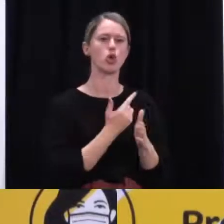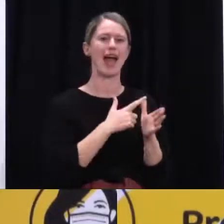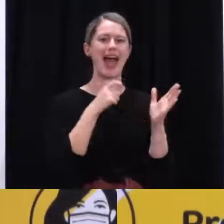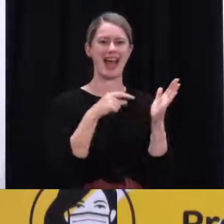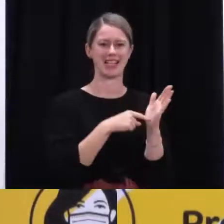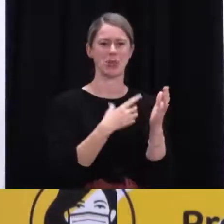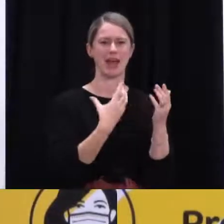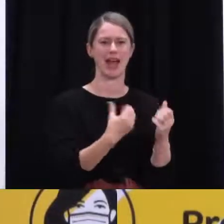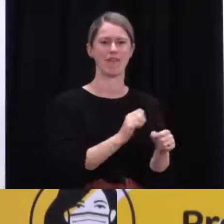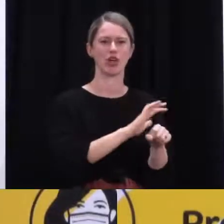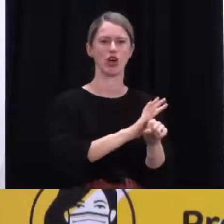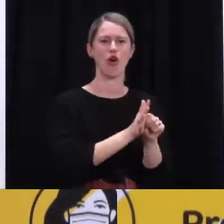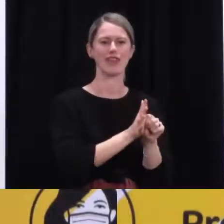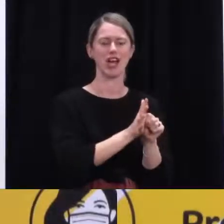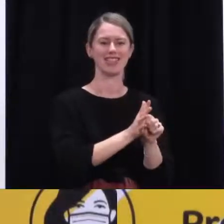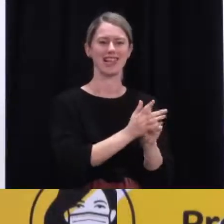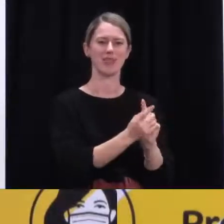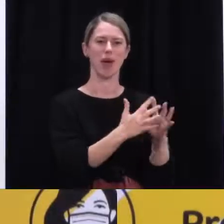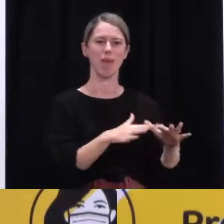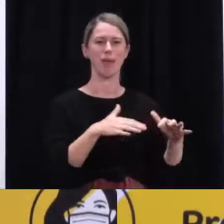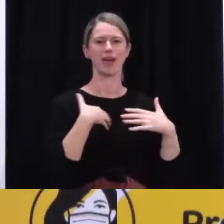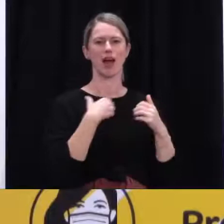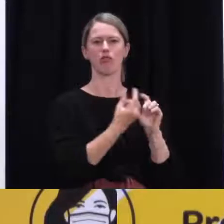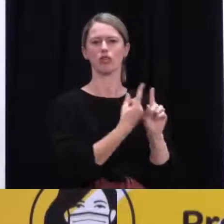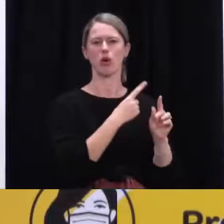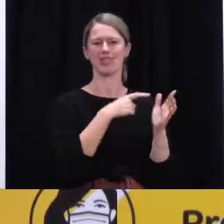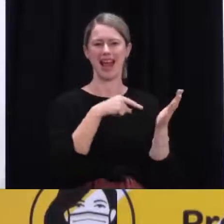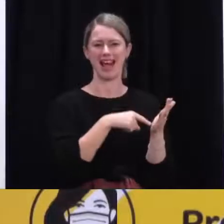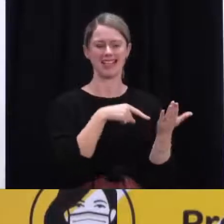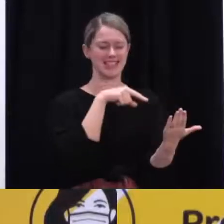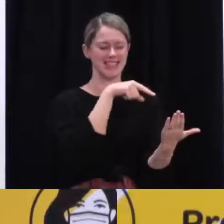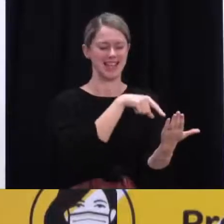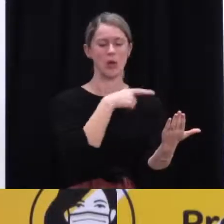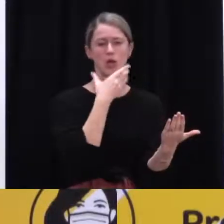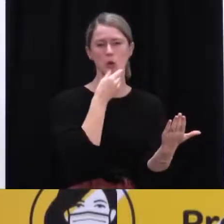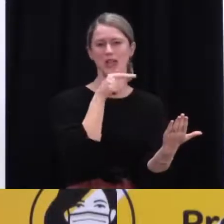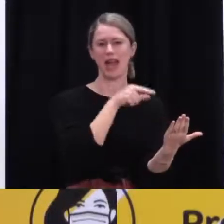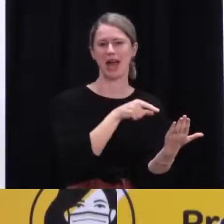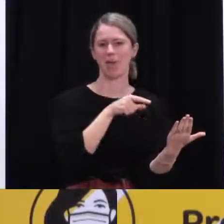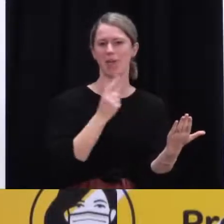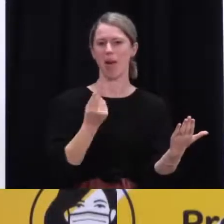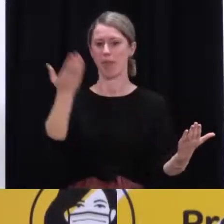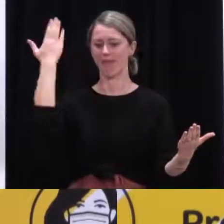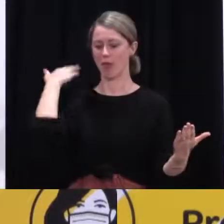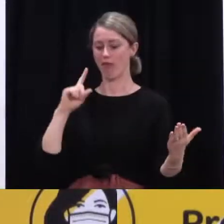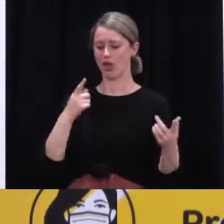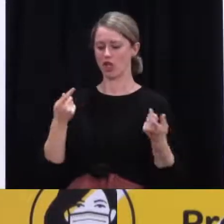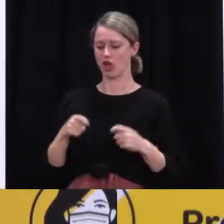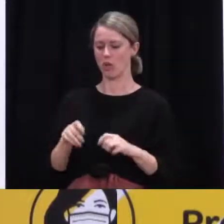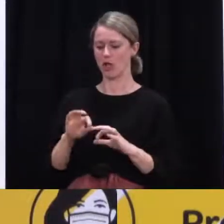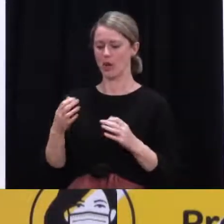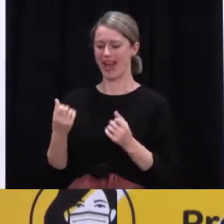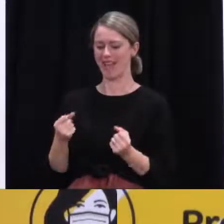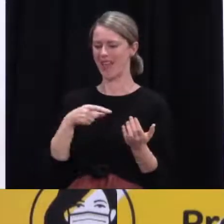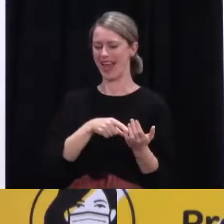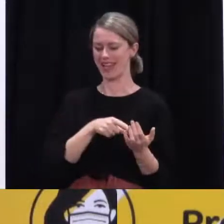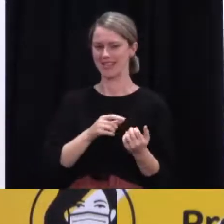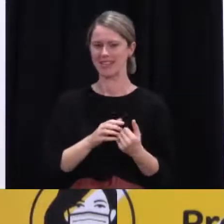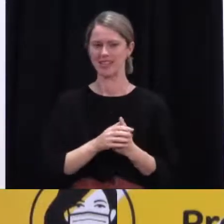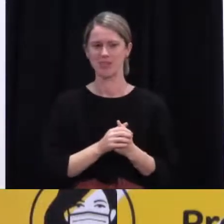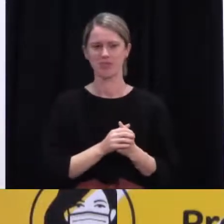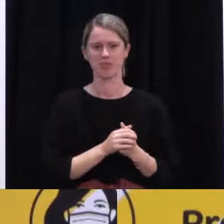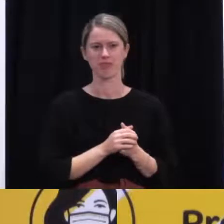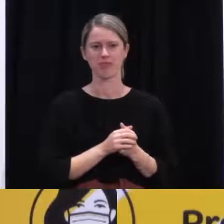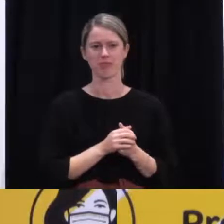didn't have in place last time. And so we were having to rely on a variety of different legislative tools. And of course, the legal history of all of that's now very clear to